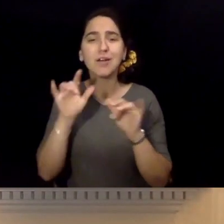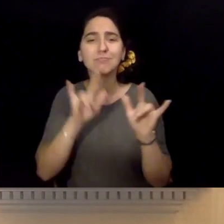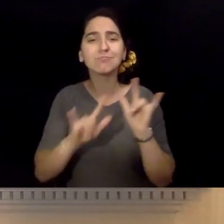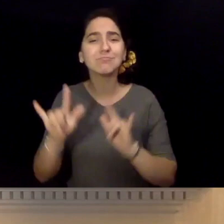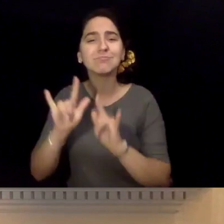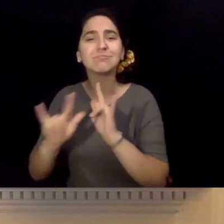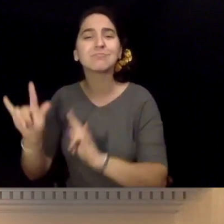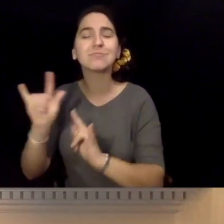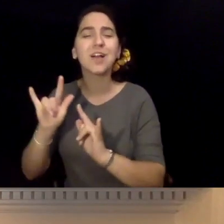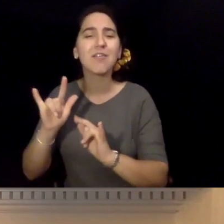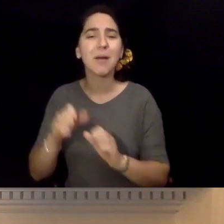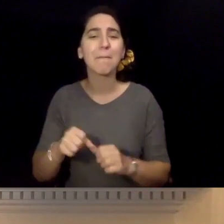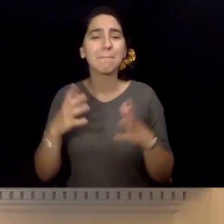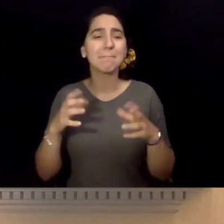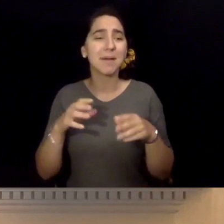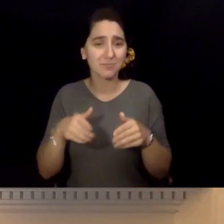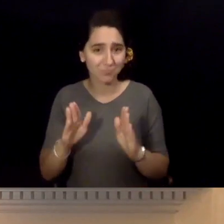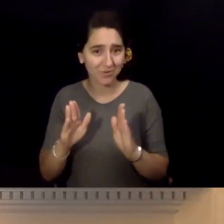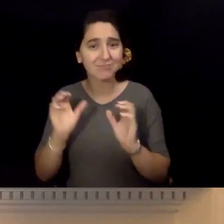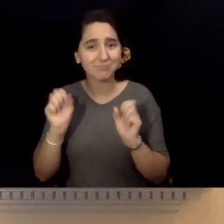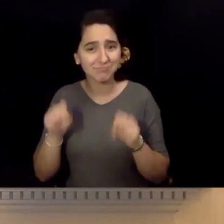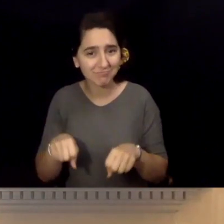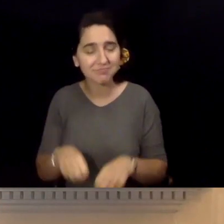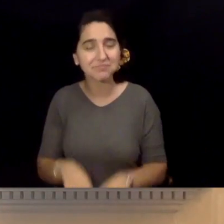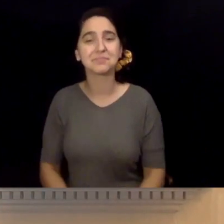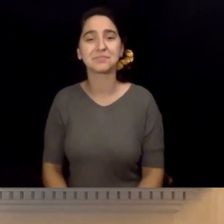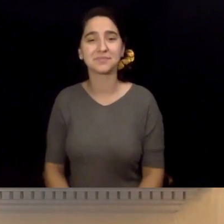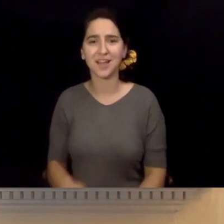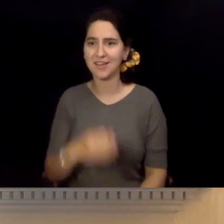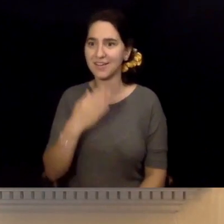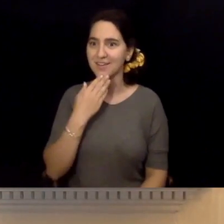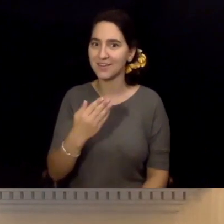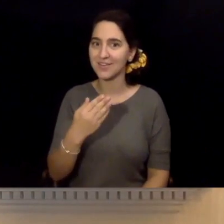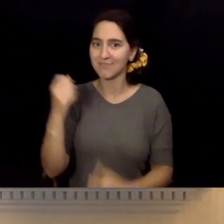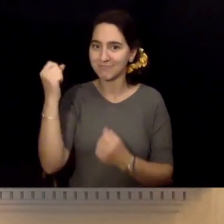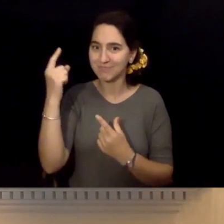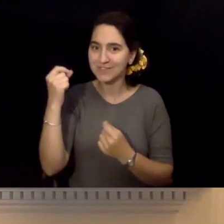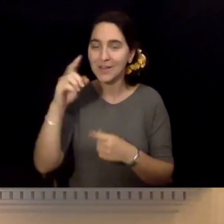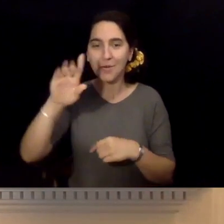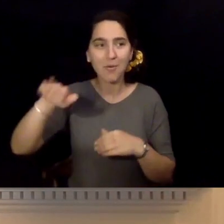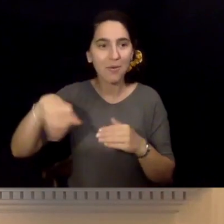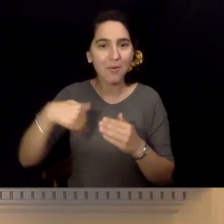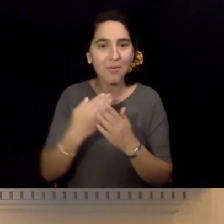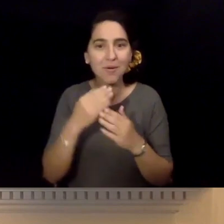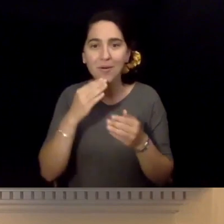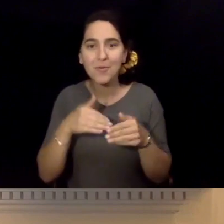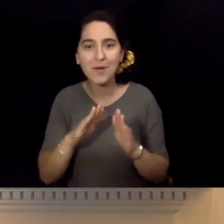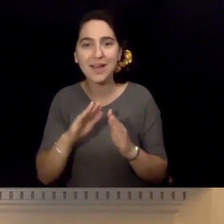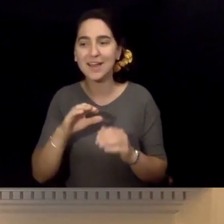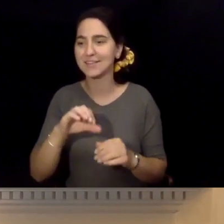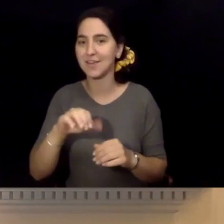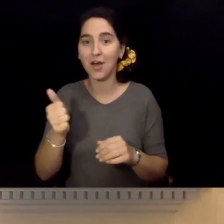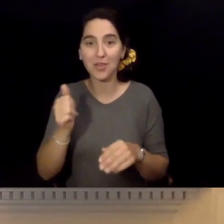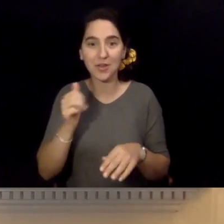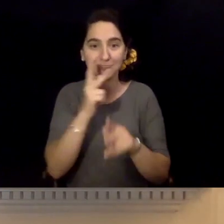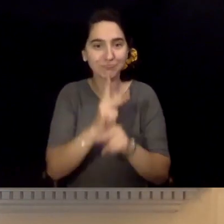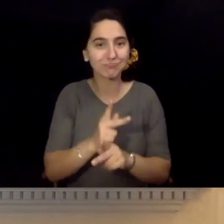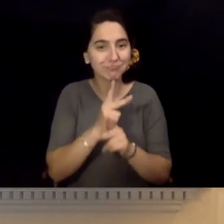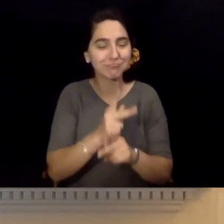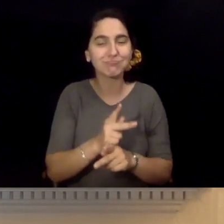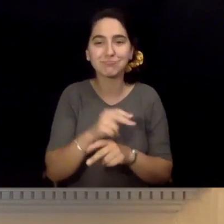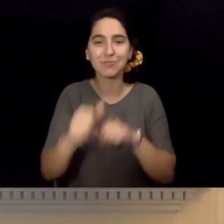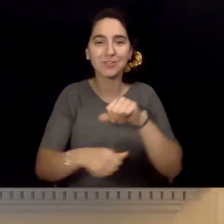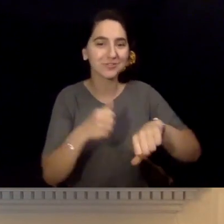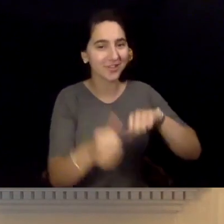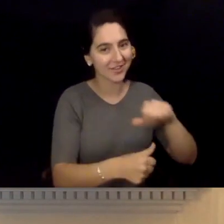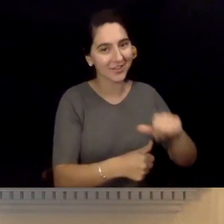in these days in so many different ways. It is heartening to hear of the ways that you are taking care of each other. And I know that there are so